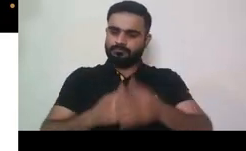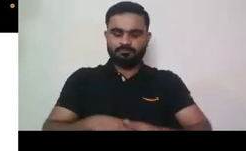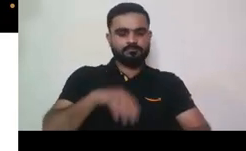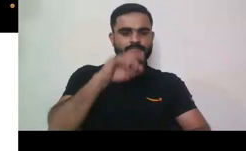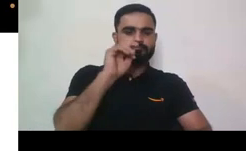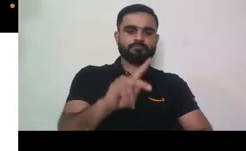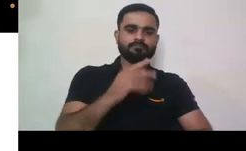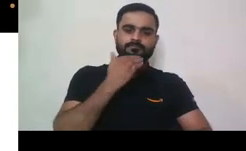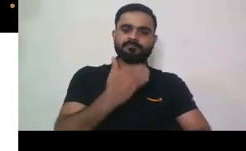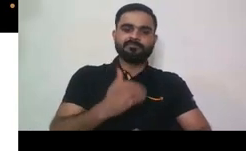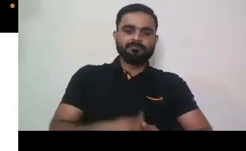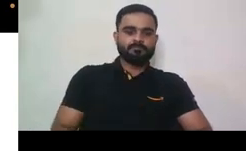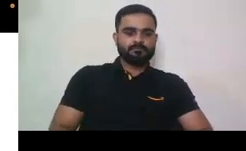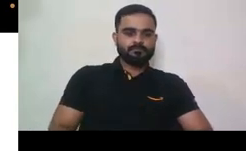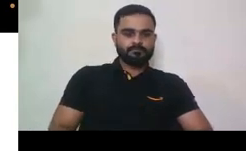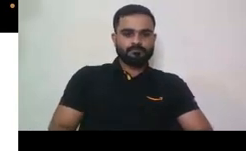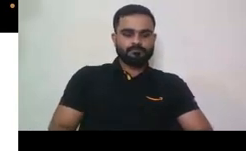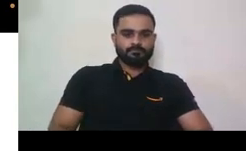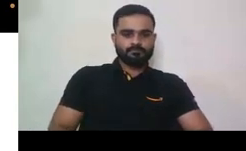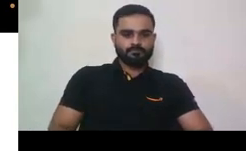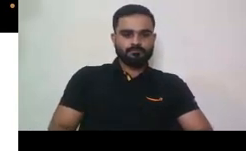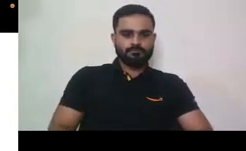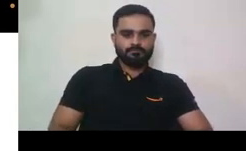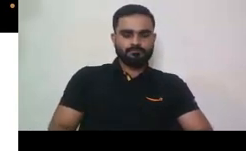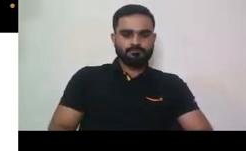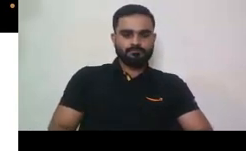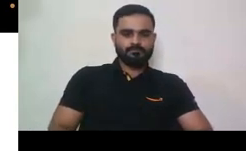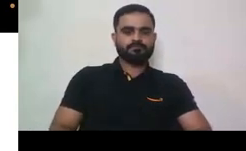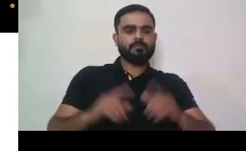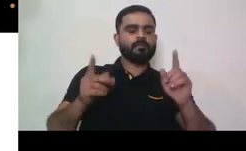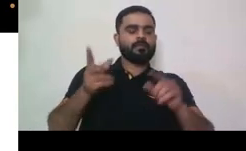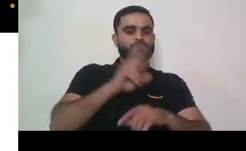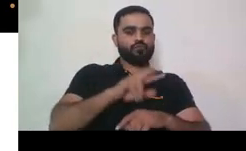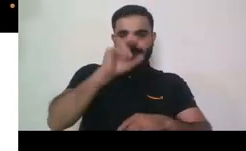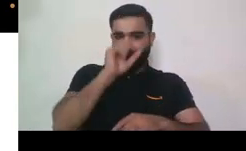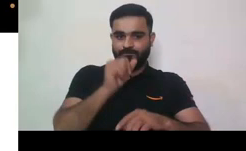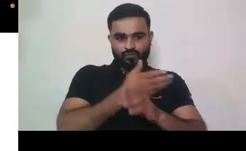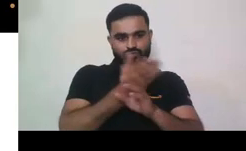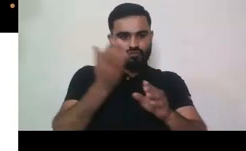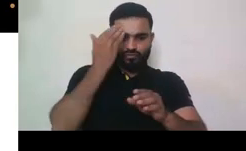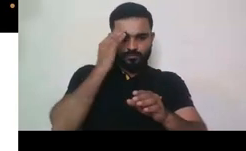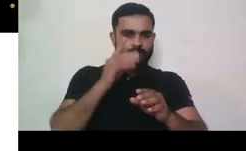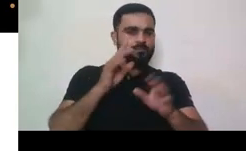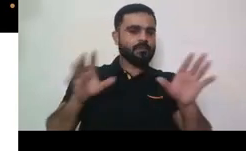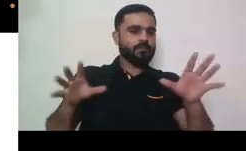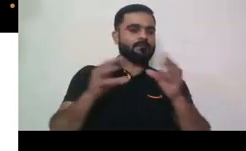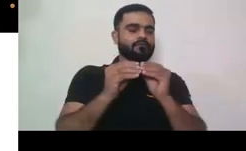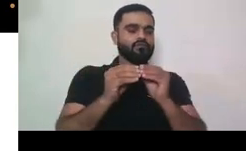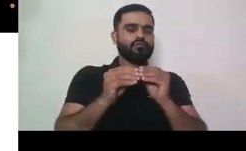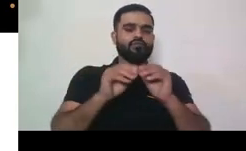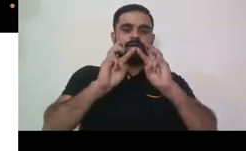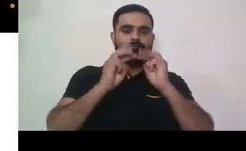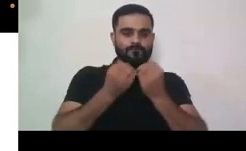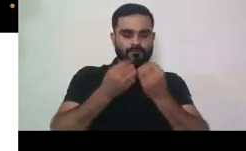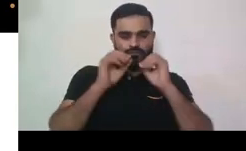Okay. Thank you, Michelle. To give a quick recap, as we all know, to conclude this workshop, we